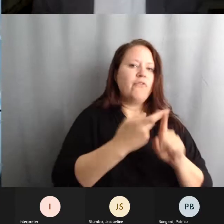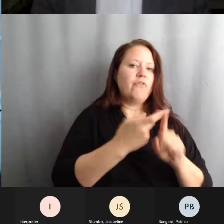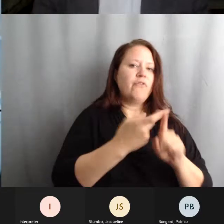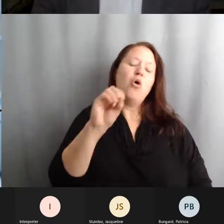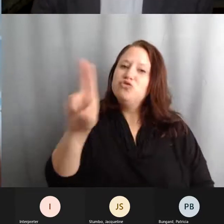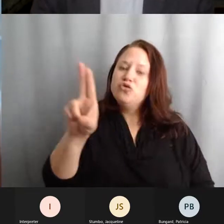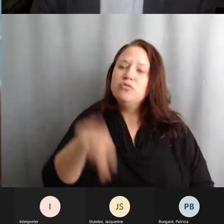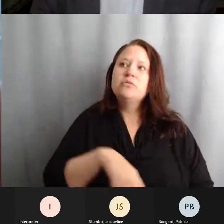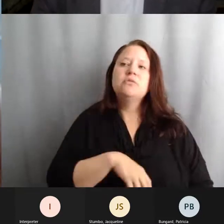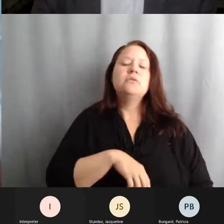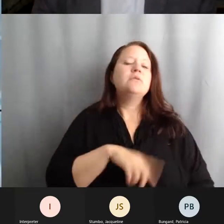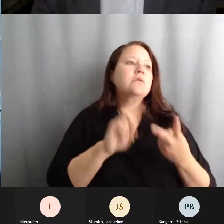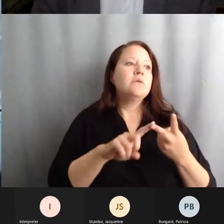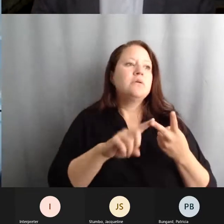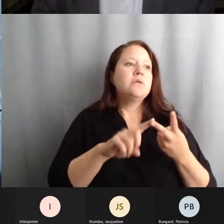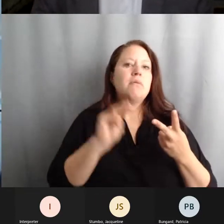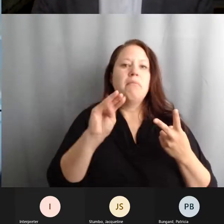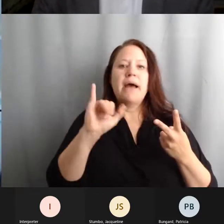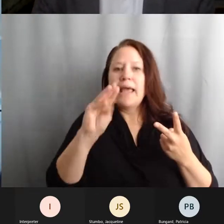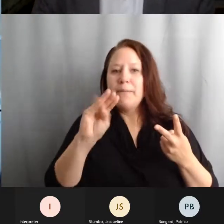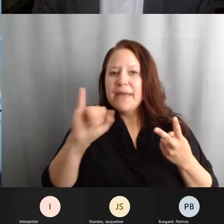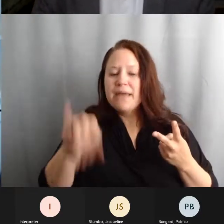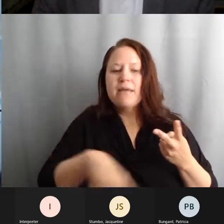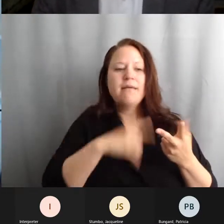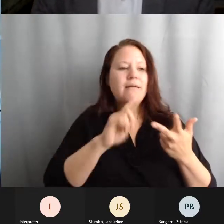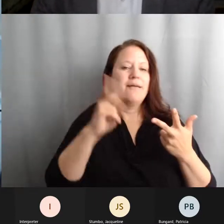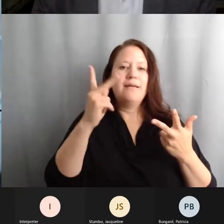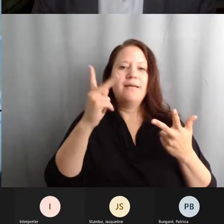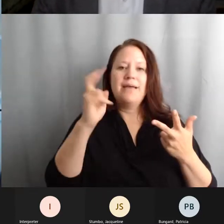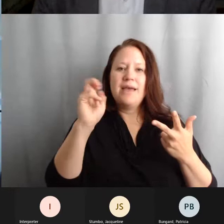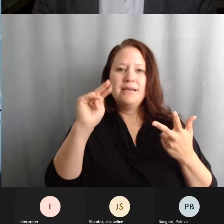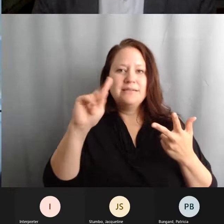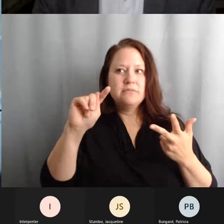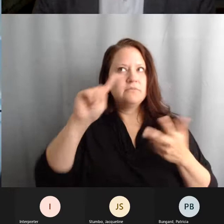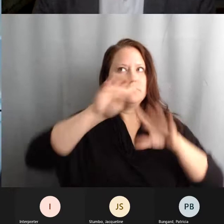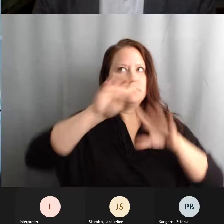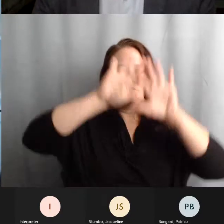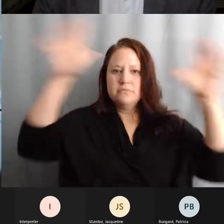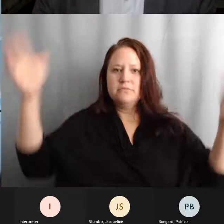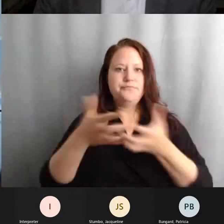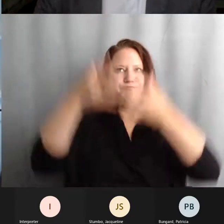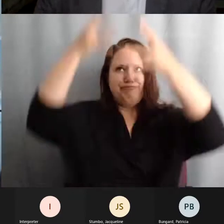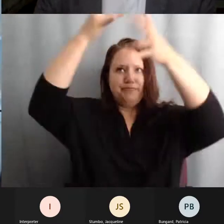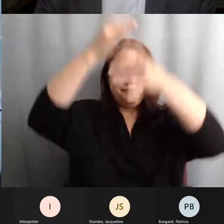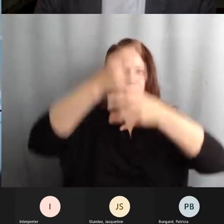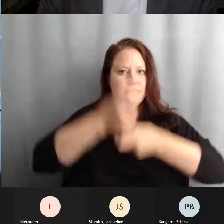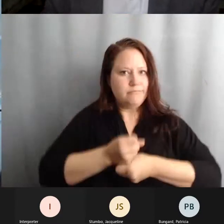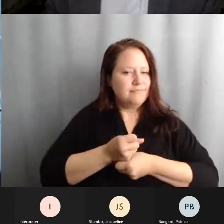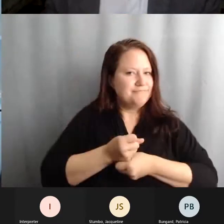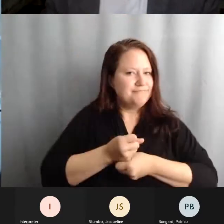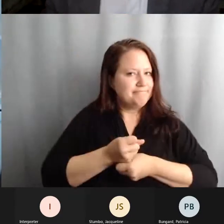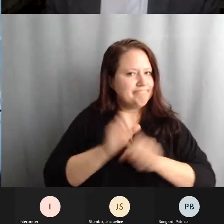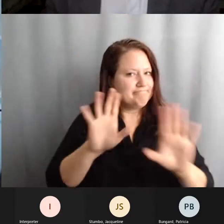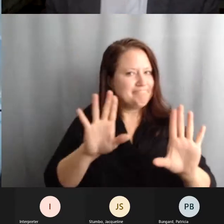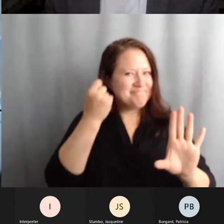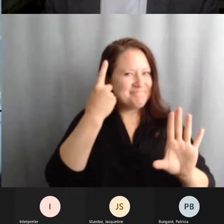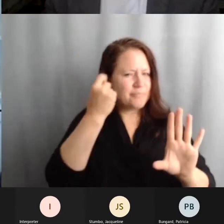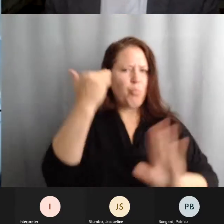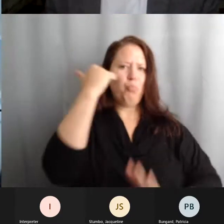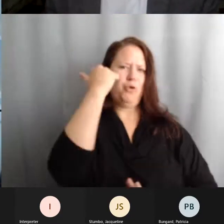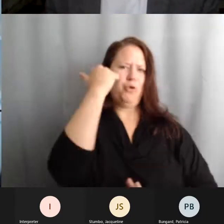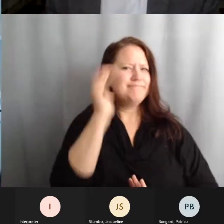public health team, Miami, Kent, and others. So be assured that we're